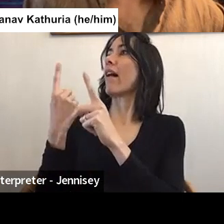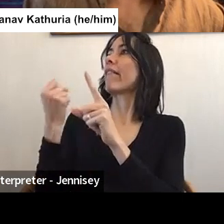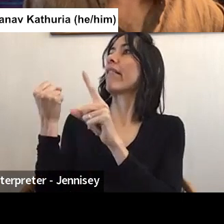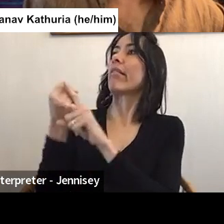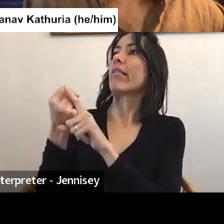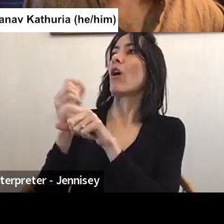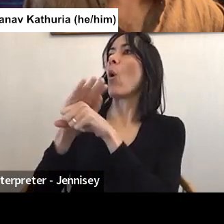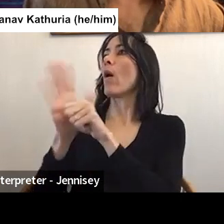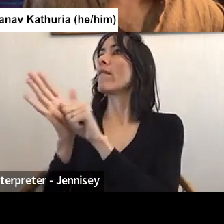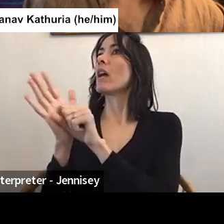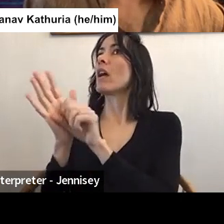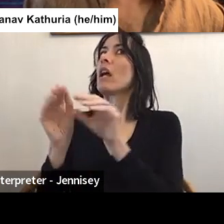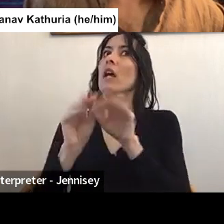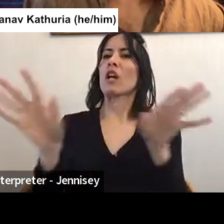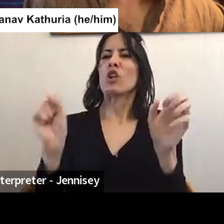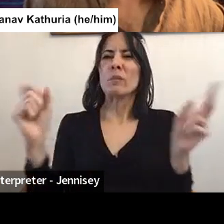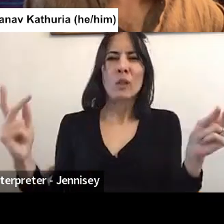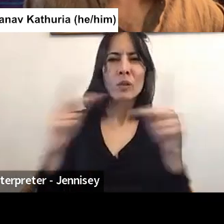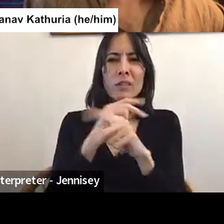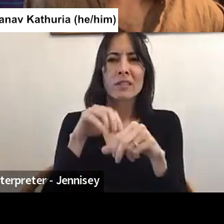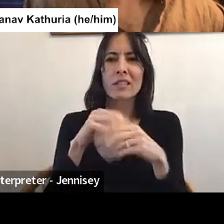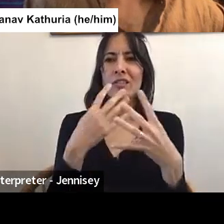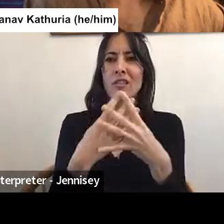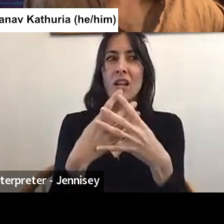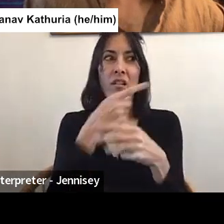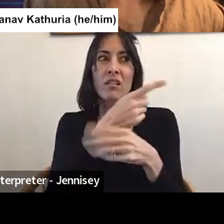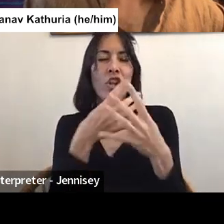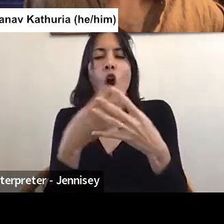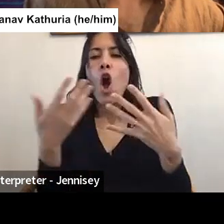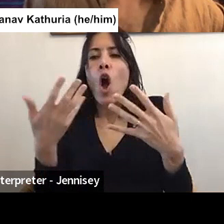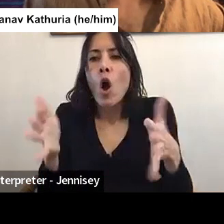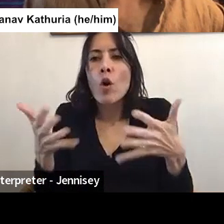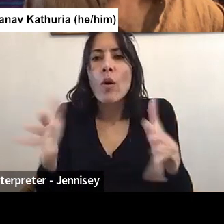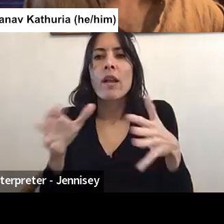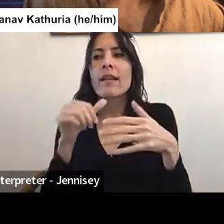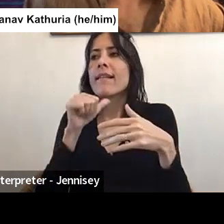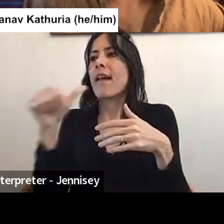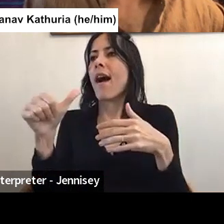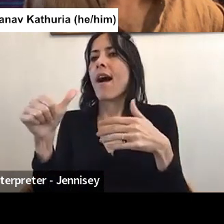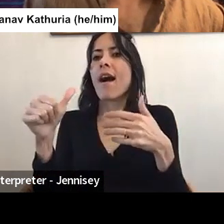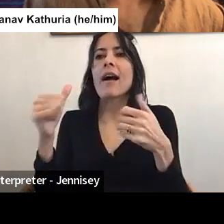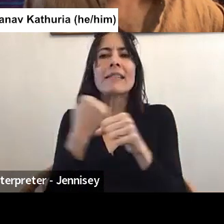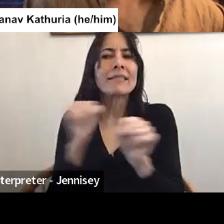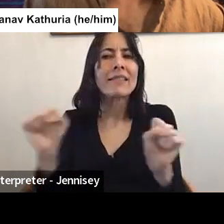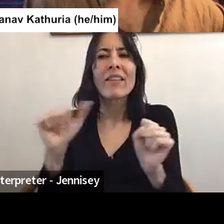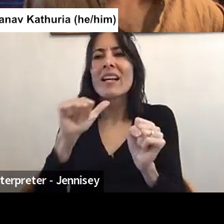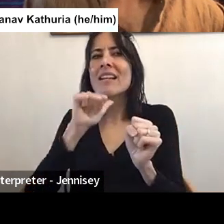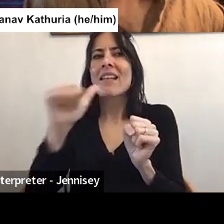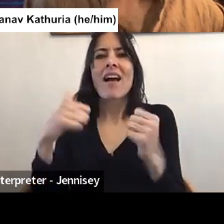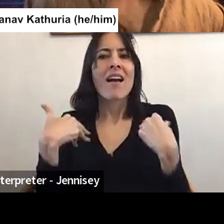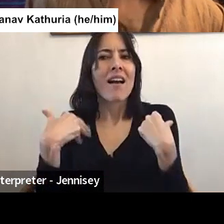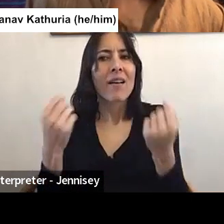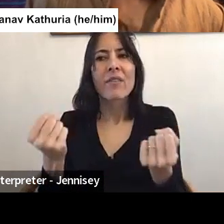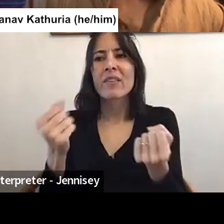didn't create the unsanitary and unhealthy conditions. It just put a spotlight on it, right? Because we weren't having